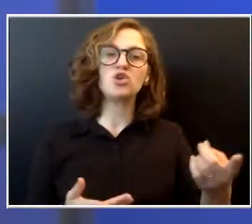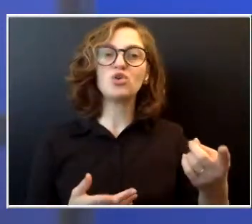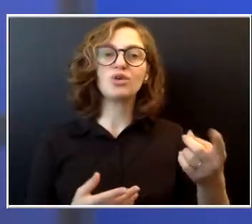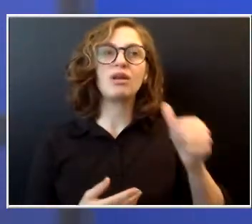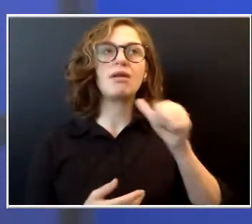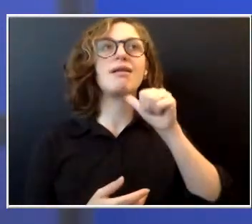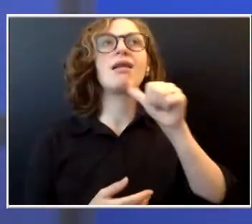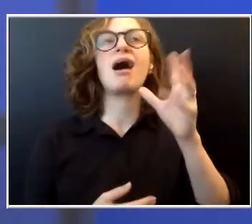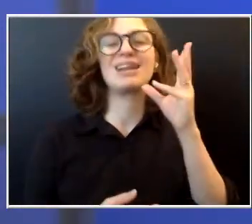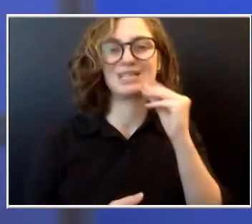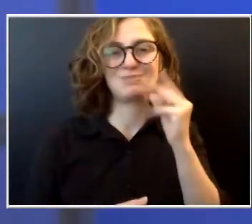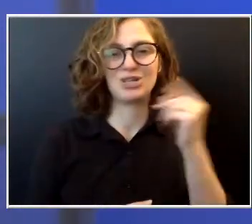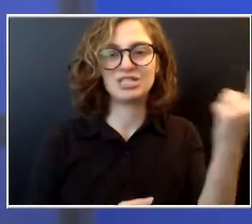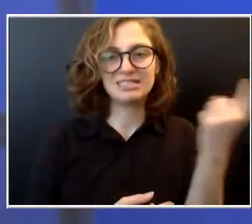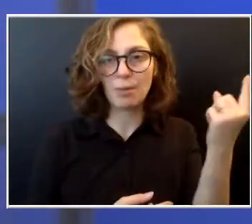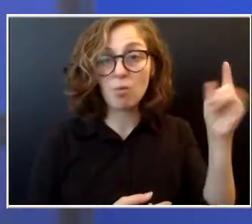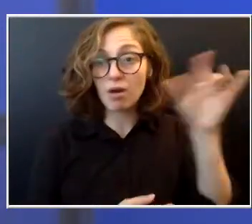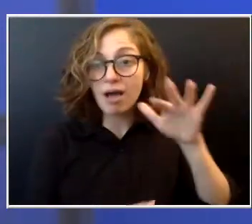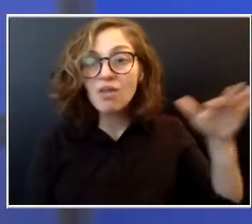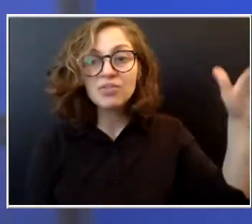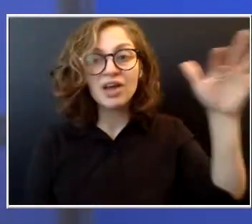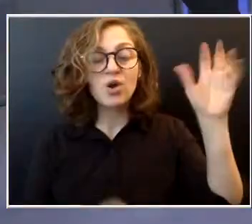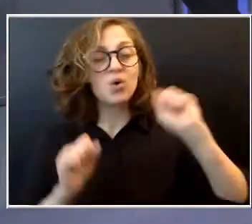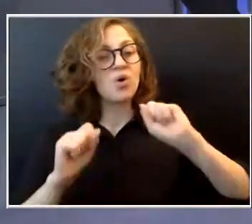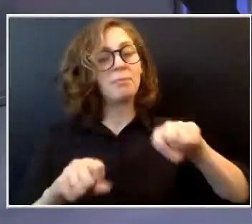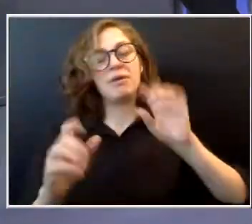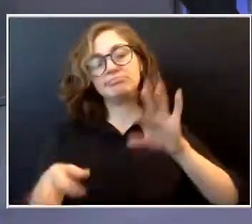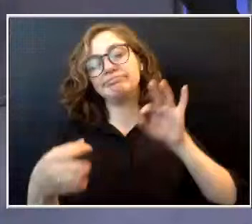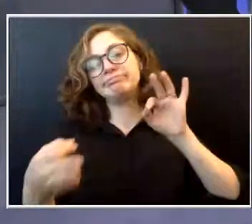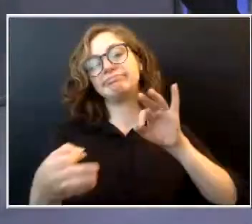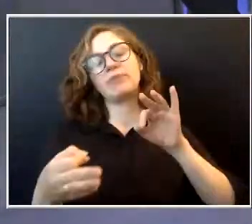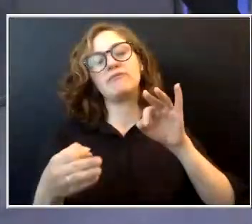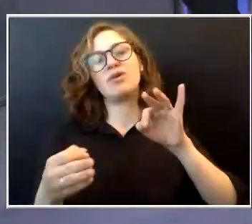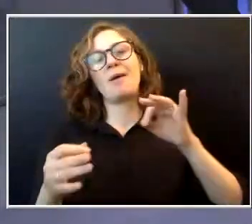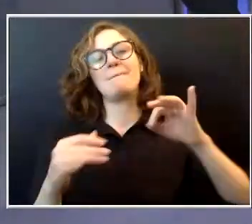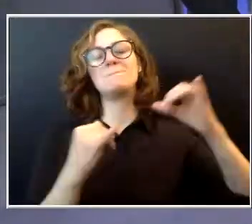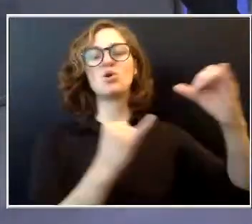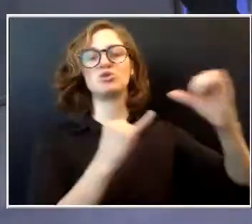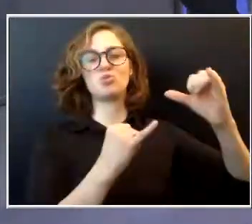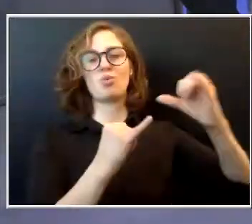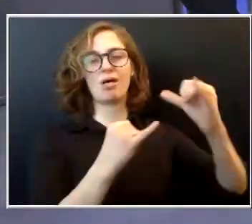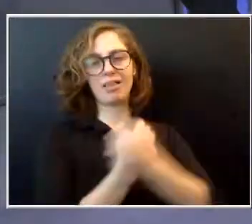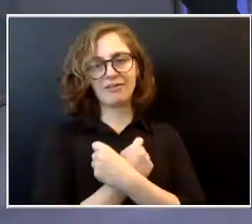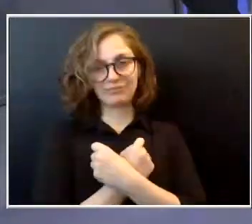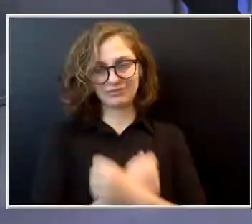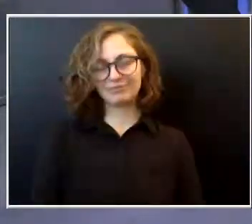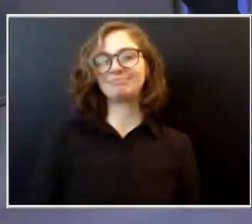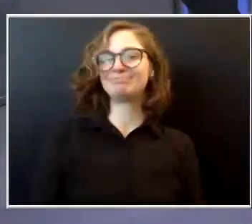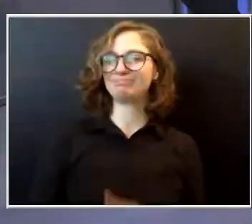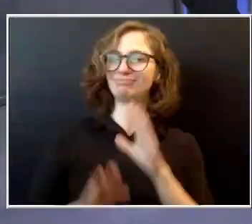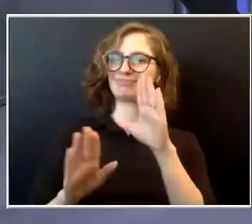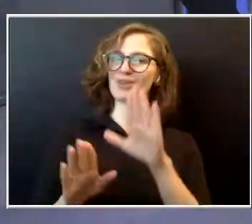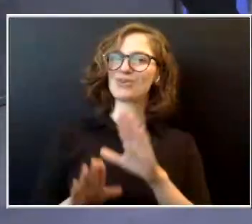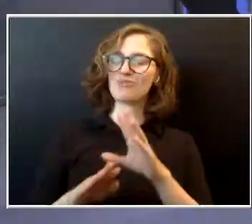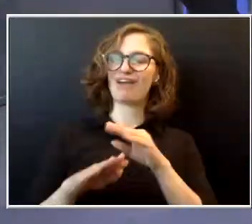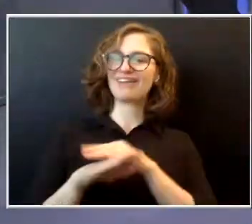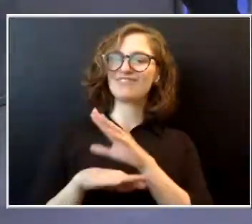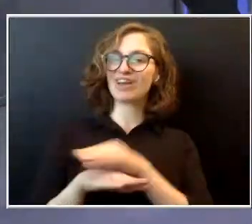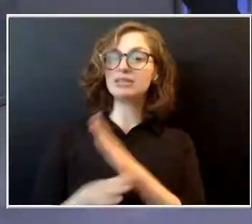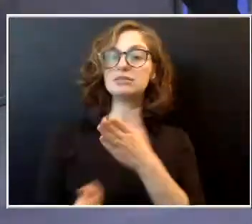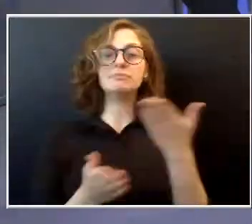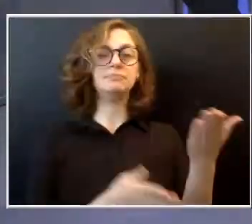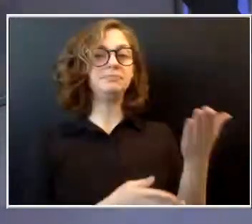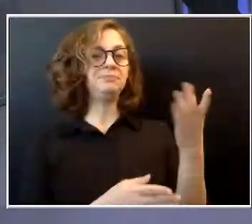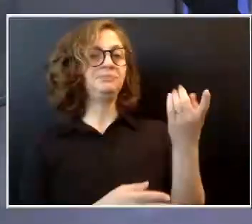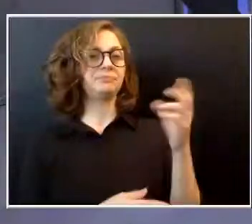a fabulous mutual love with. That's great advice. And Dr. Love, when it comes to just the sheer excitement